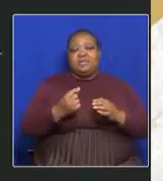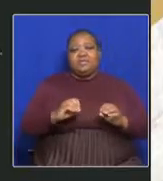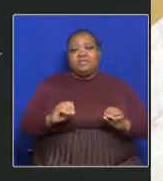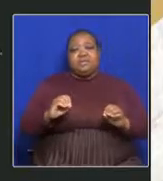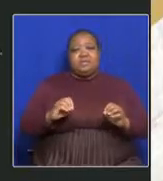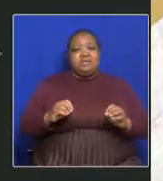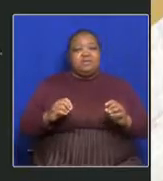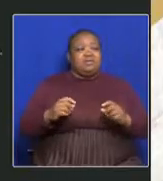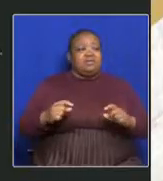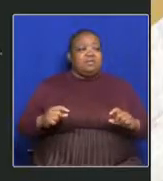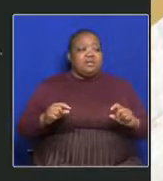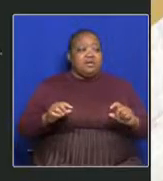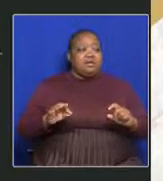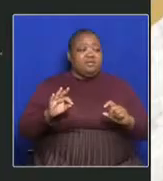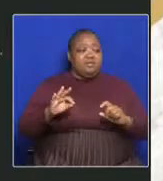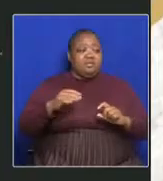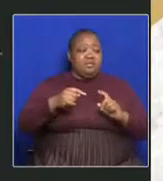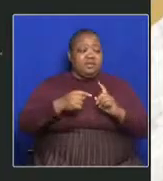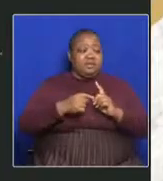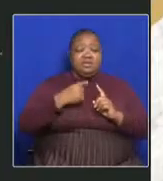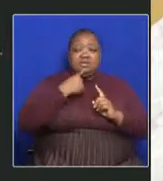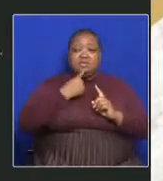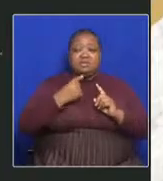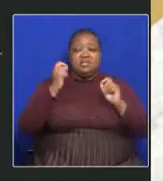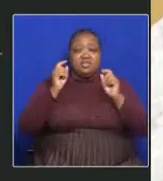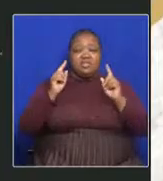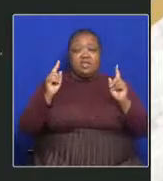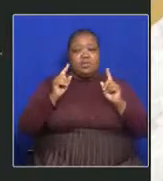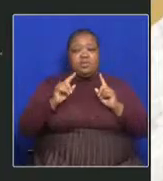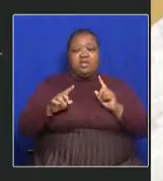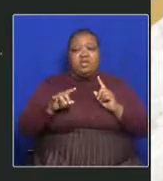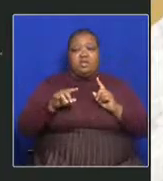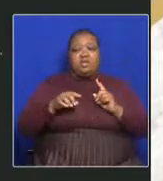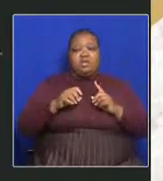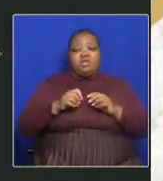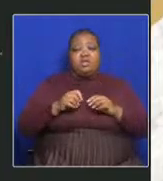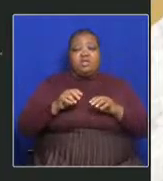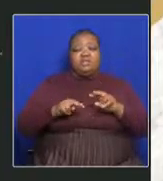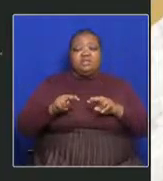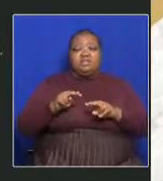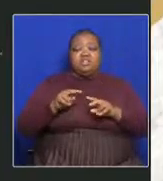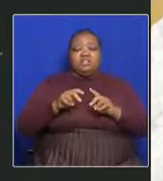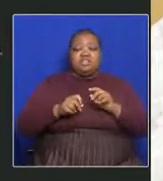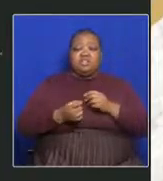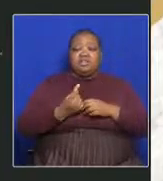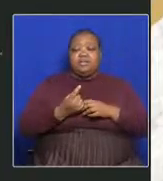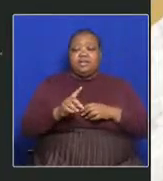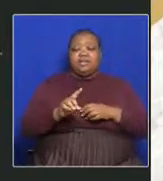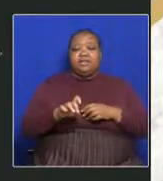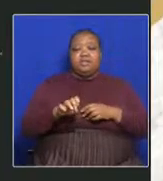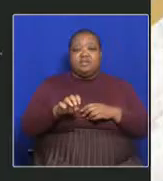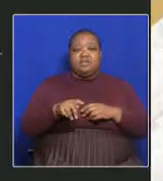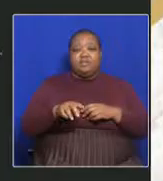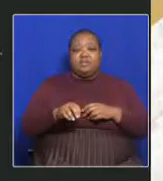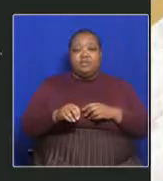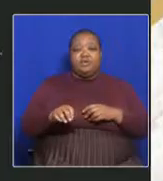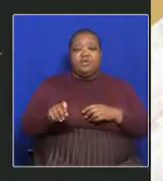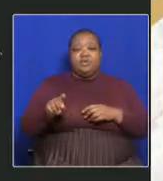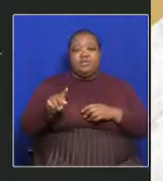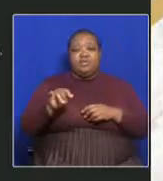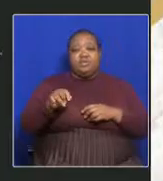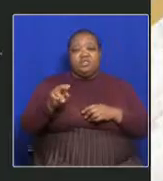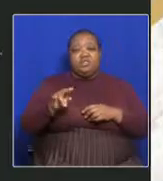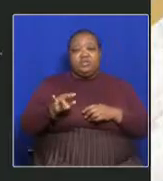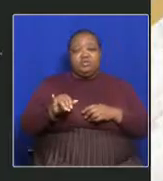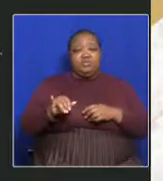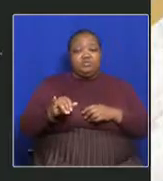to say, I was not aware of the inspection that allegedly took place at the depot on the 1st of July as I was not informed.